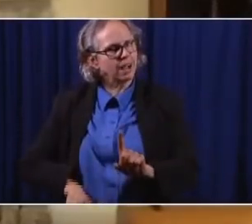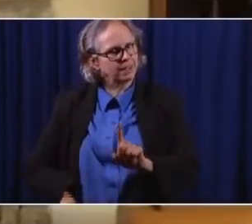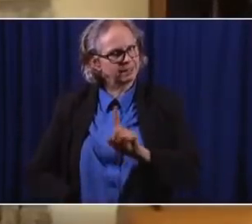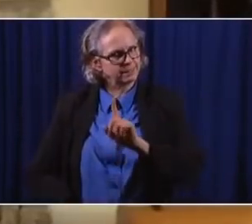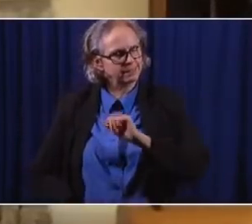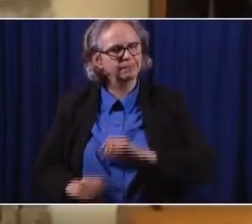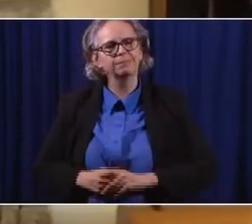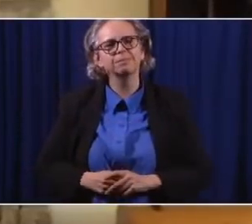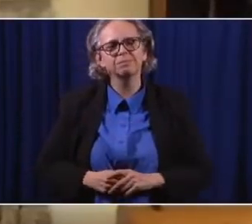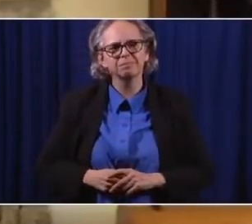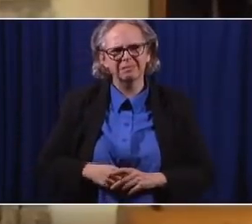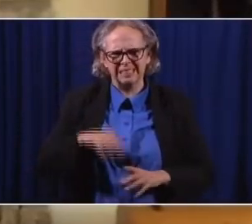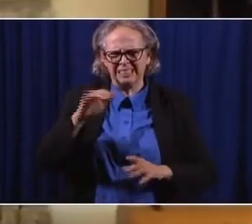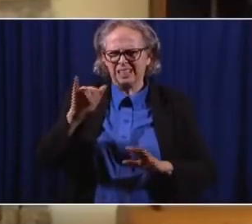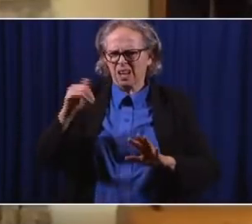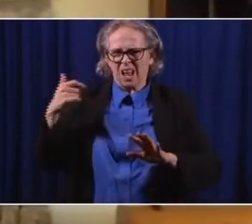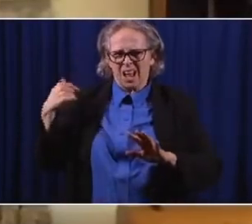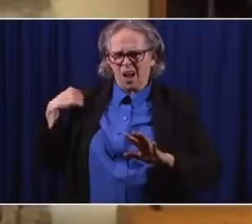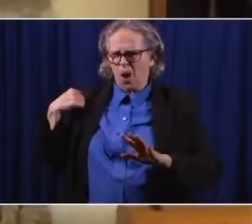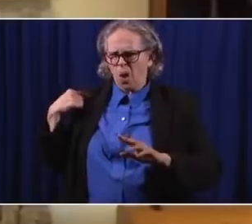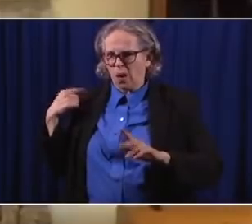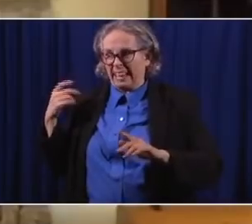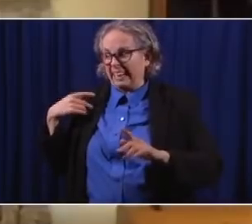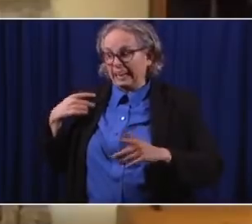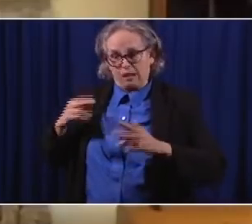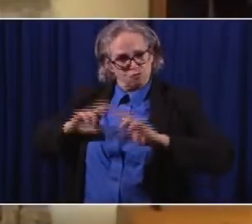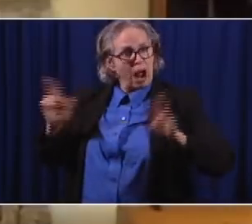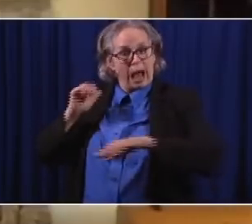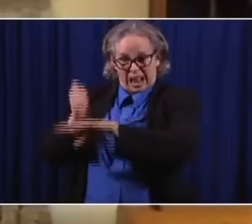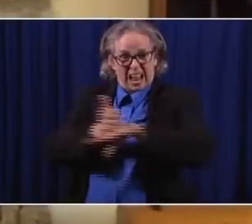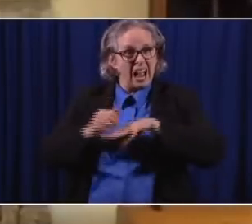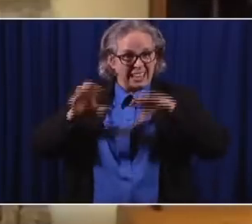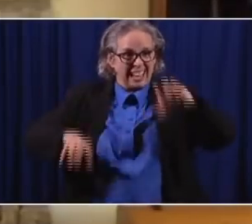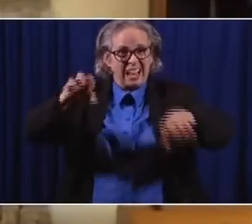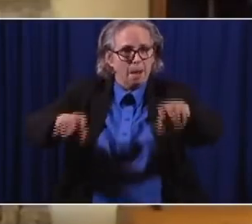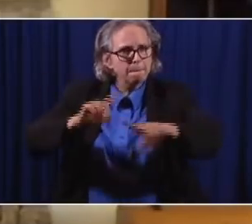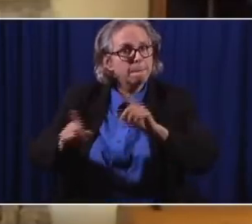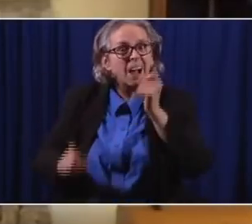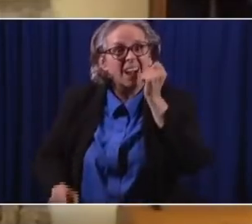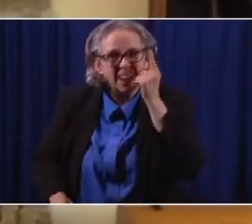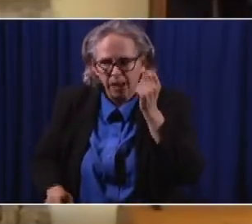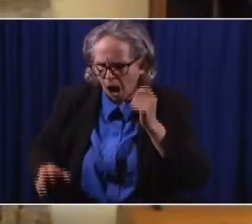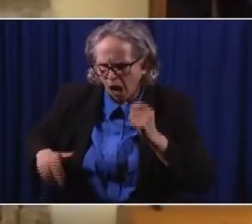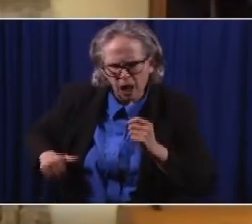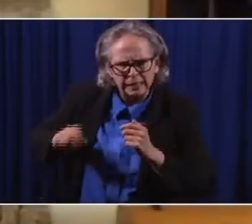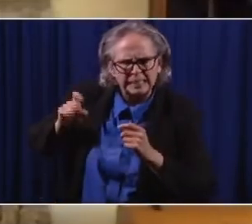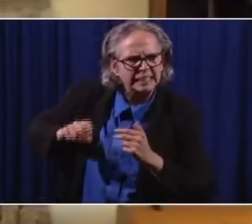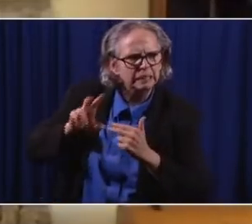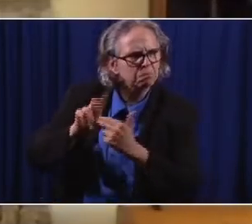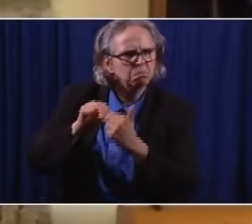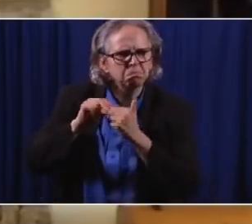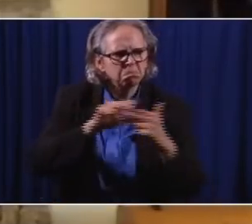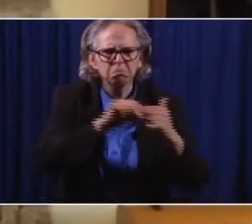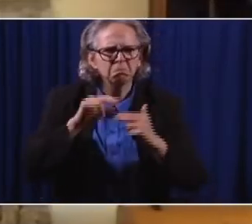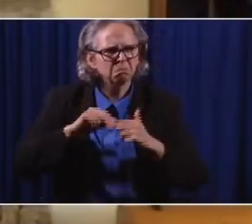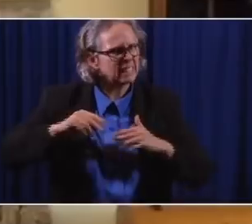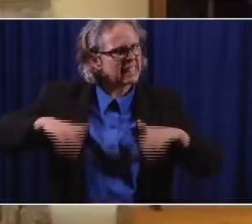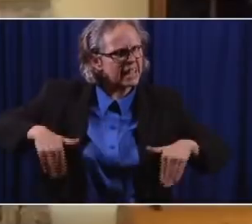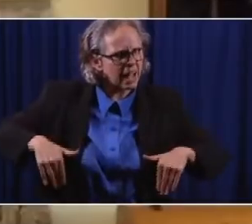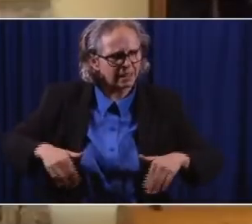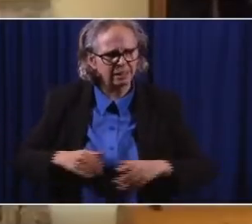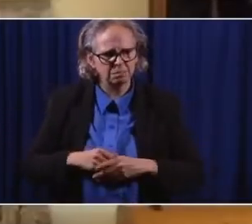there's room, and there's room to grow. Not what we want to see, but there is room to grow.